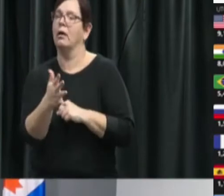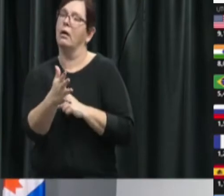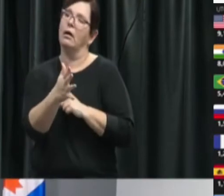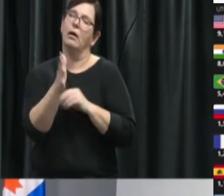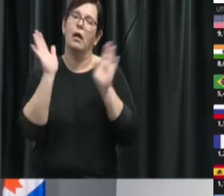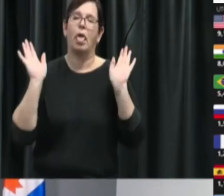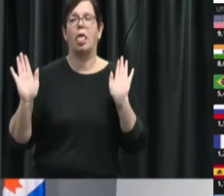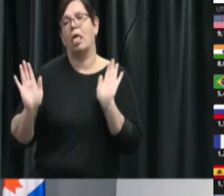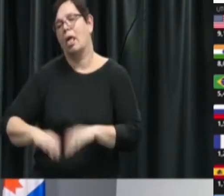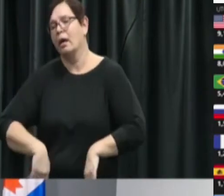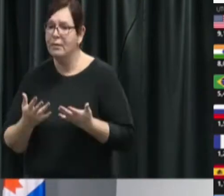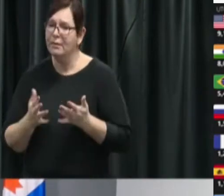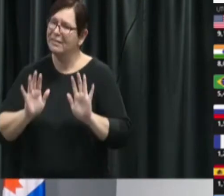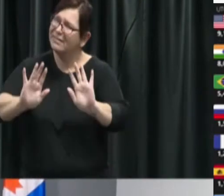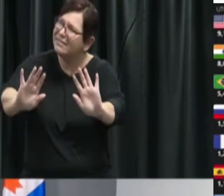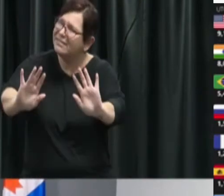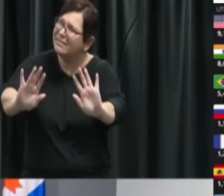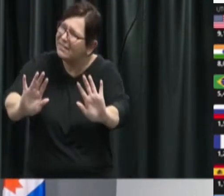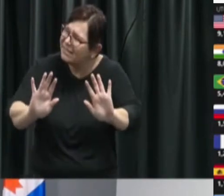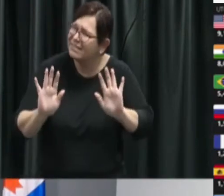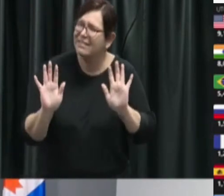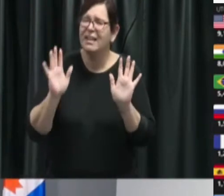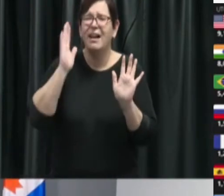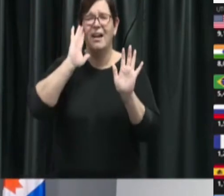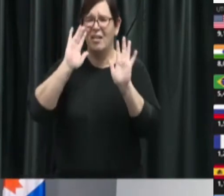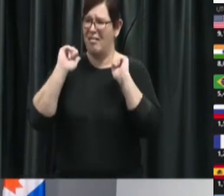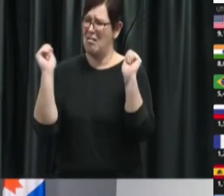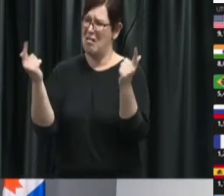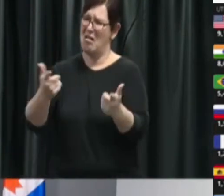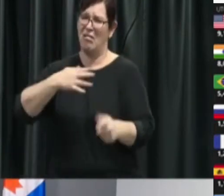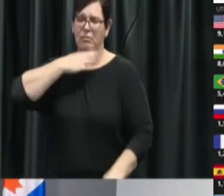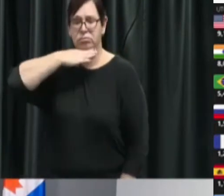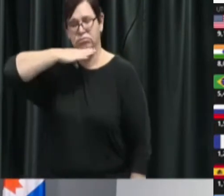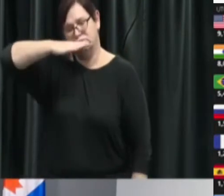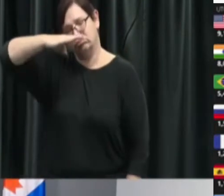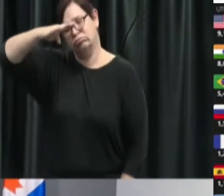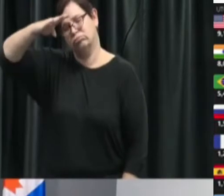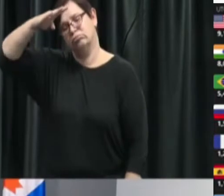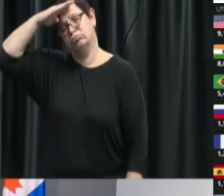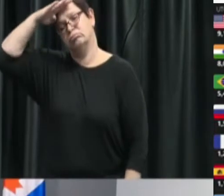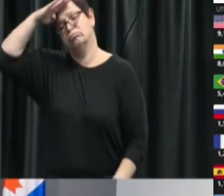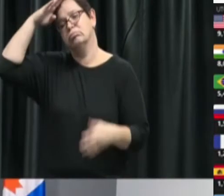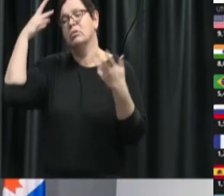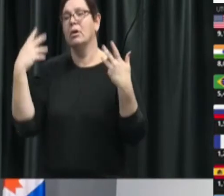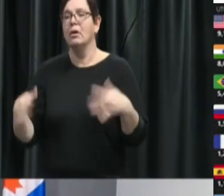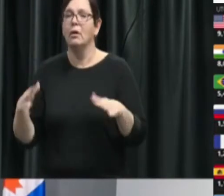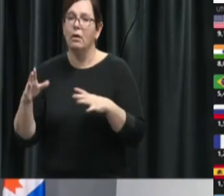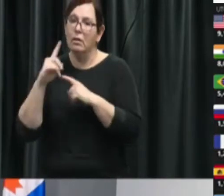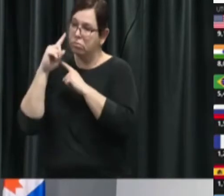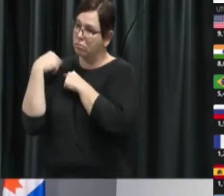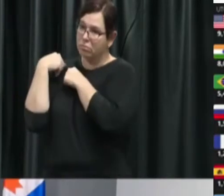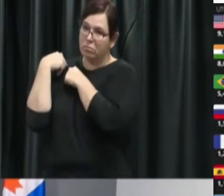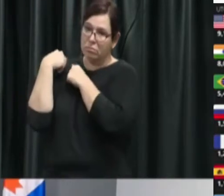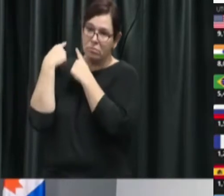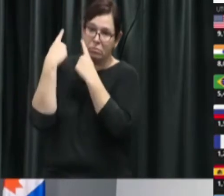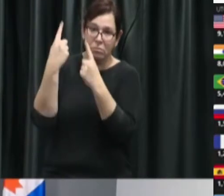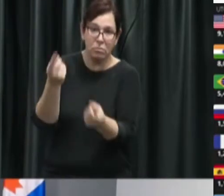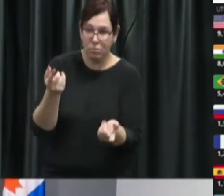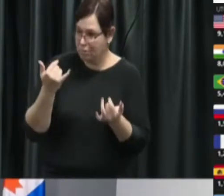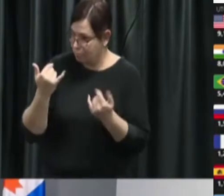think we're all suffering from a degree of pandemic fatigue. It has been a very long, several months now, of fighting